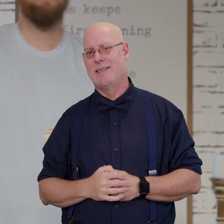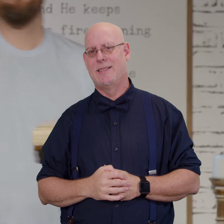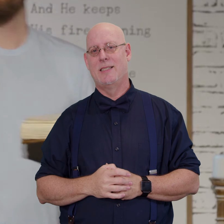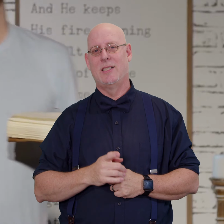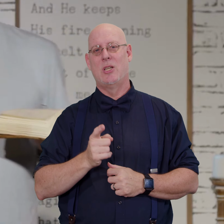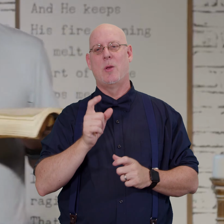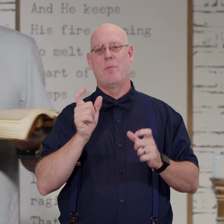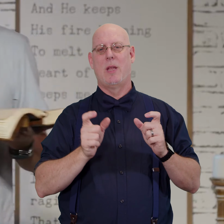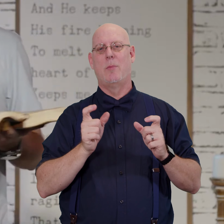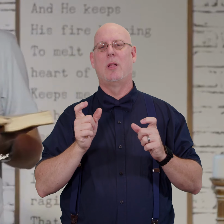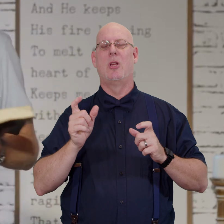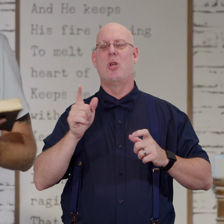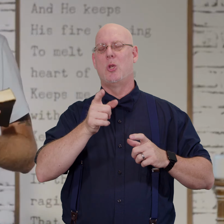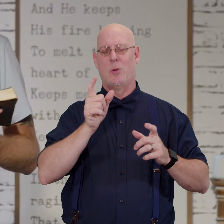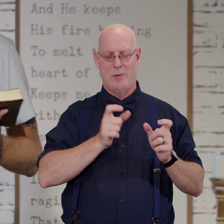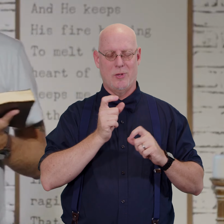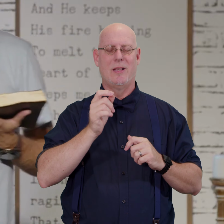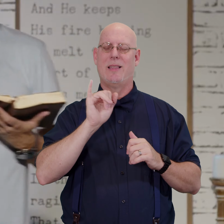You, my people, you're like doves.